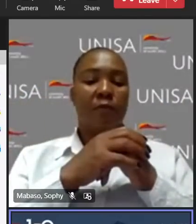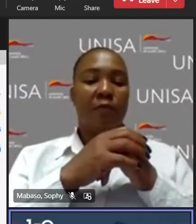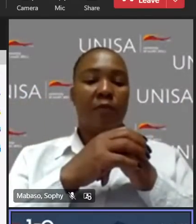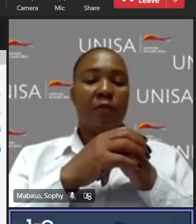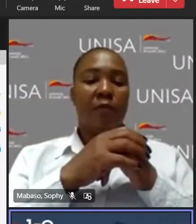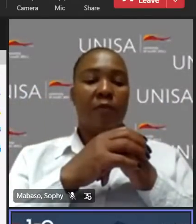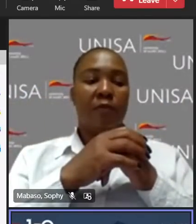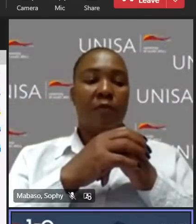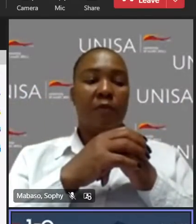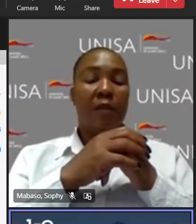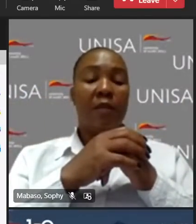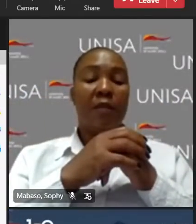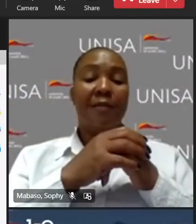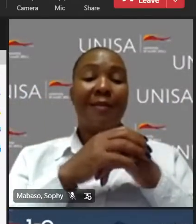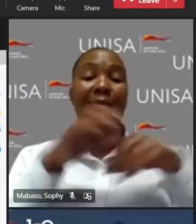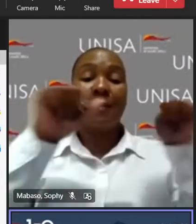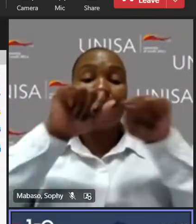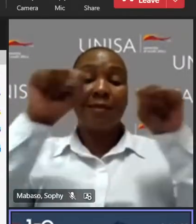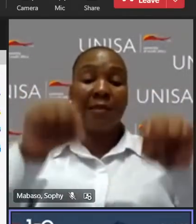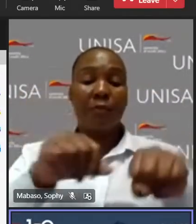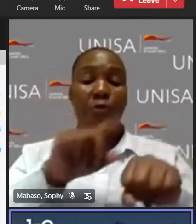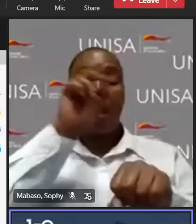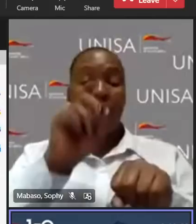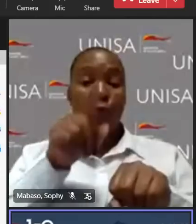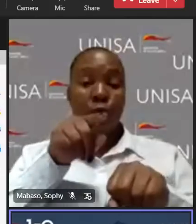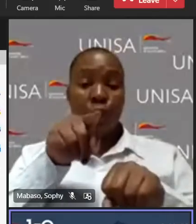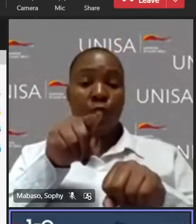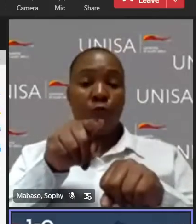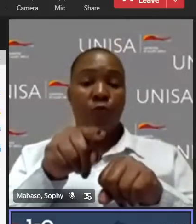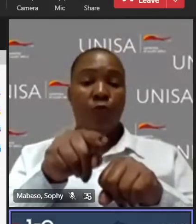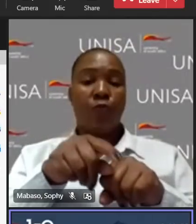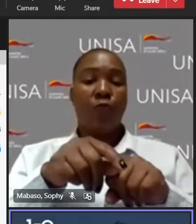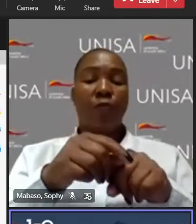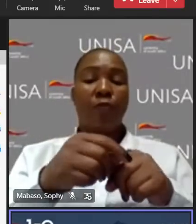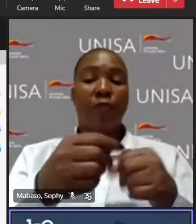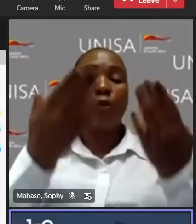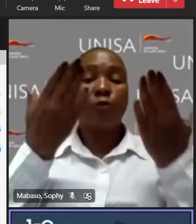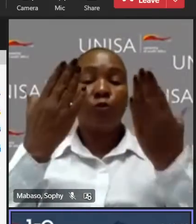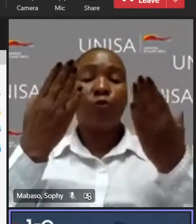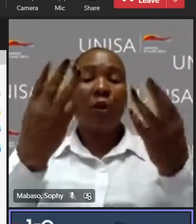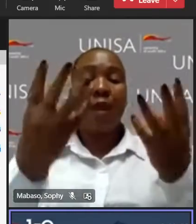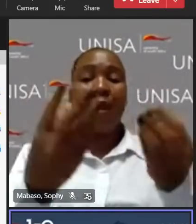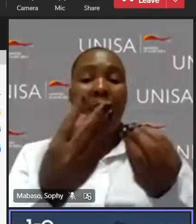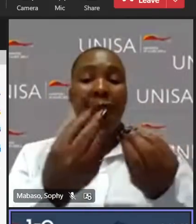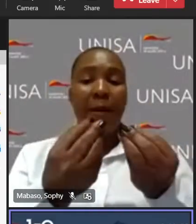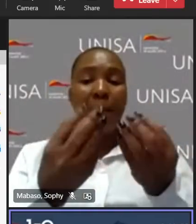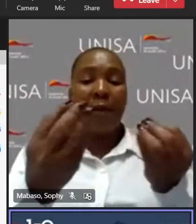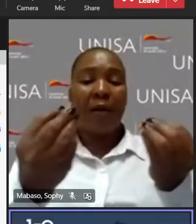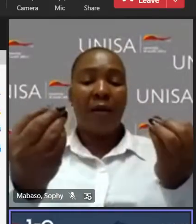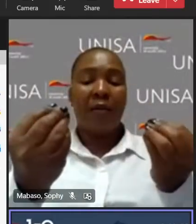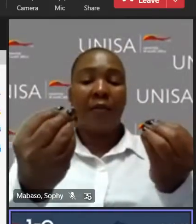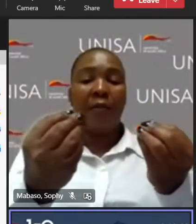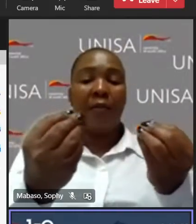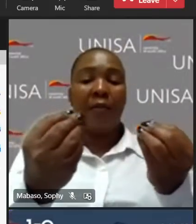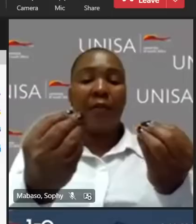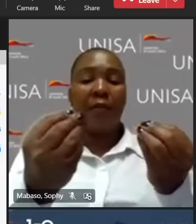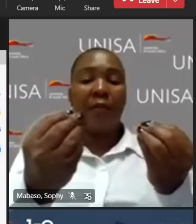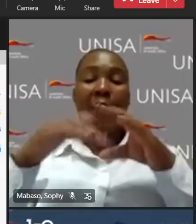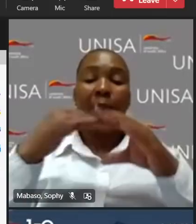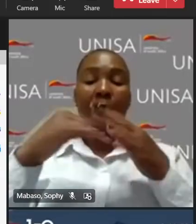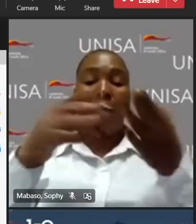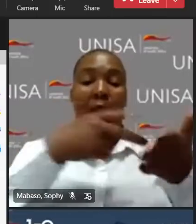It will ask you either student number and your email address.